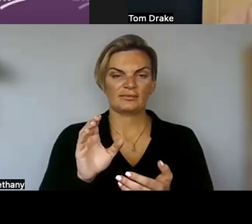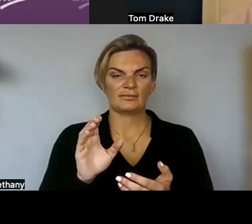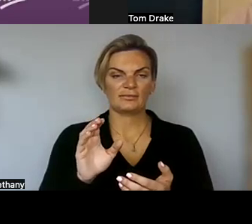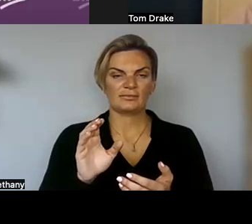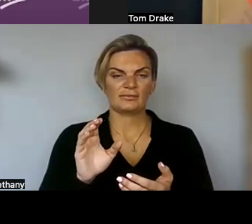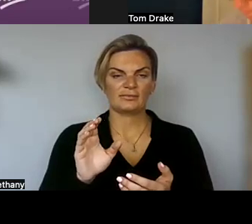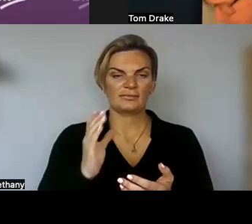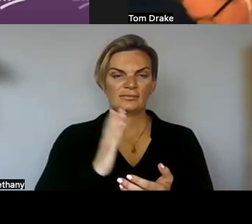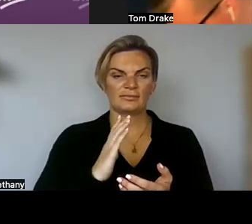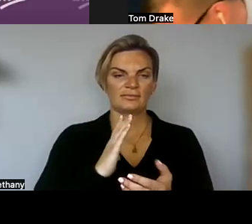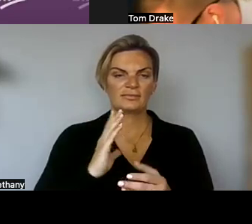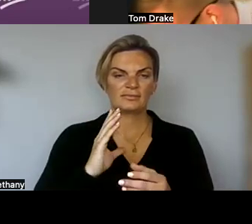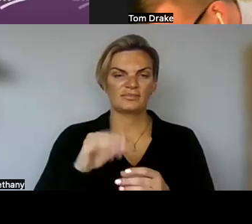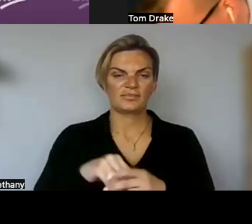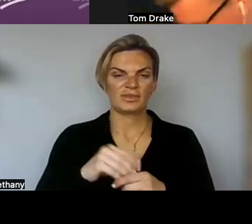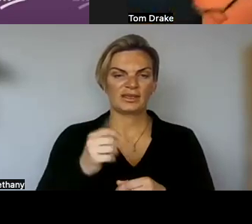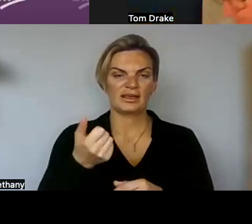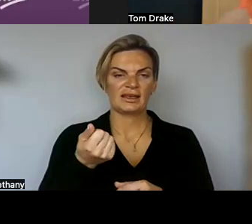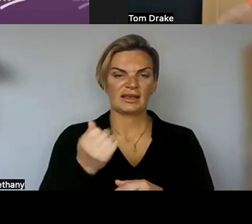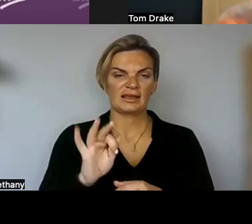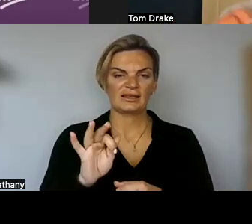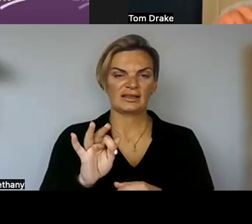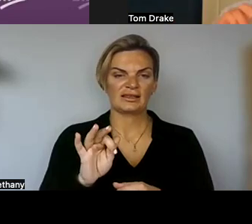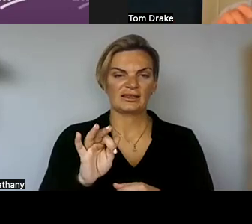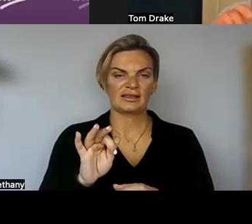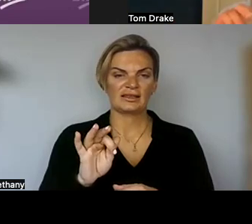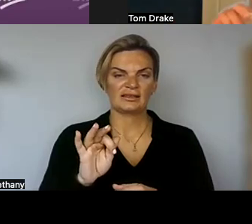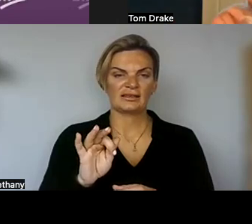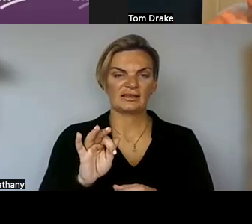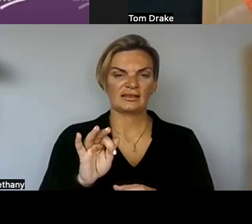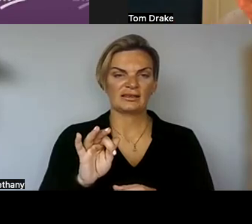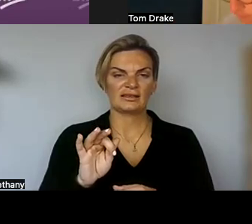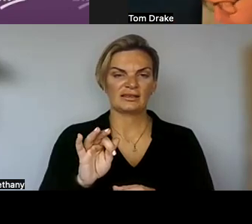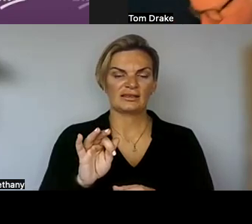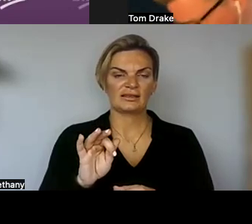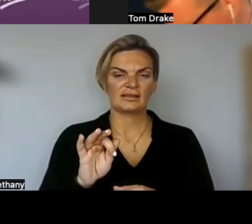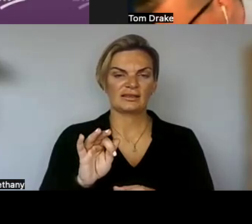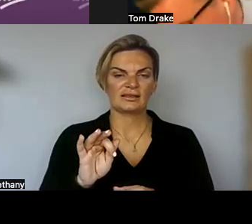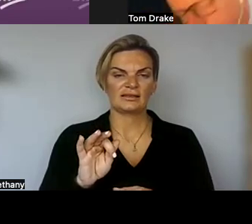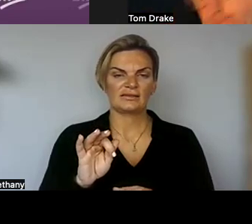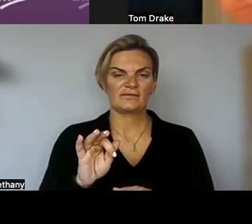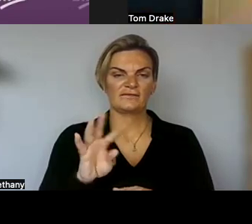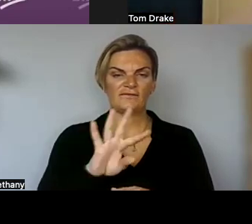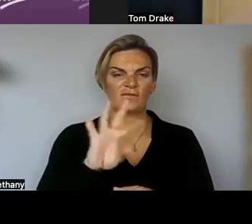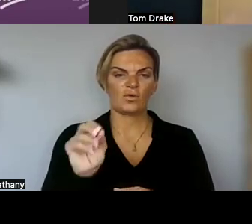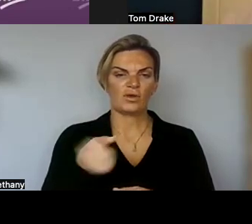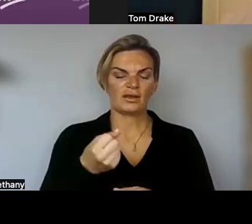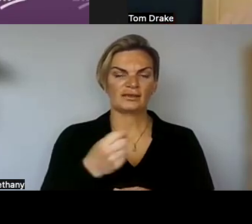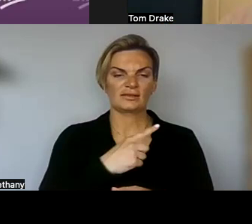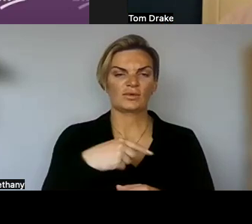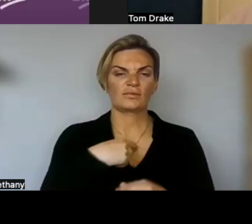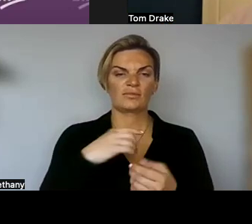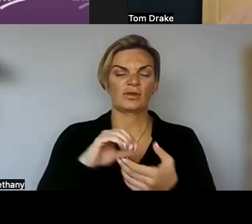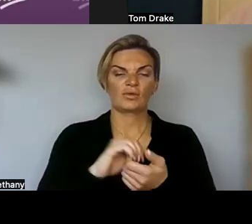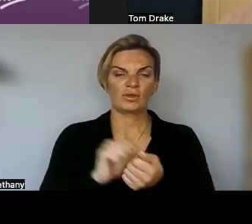way, but I think we're talking about more modern experiences. We partnered with the